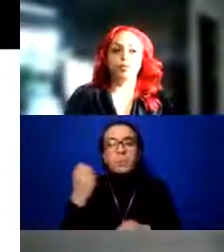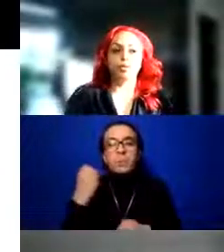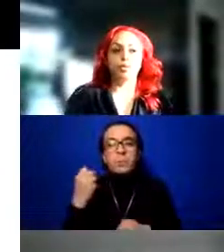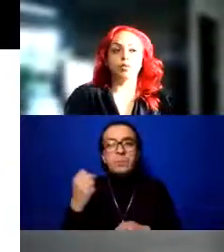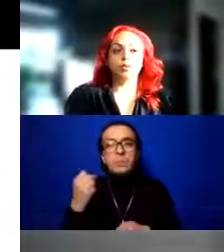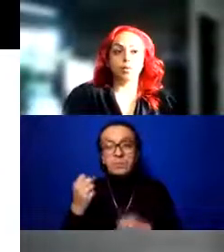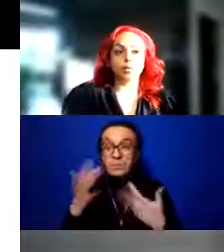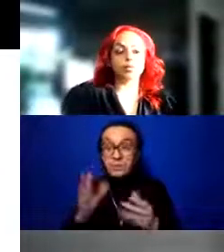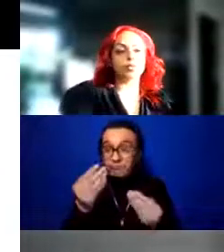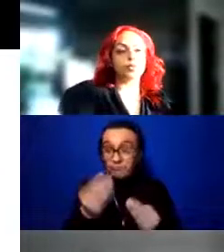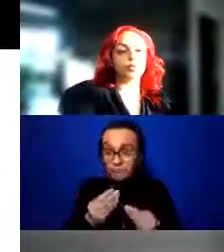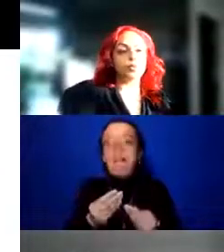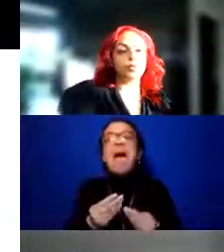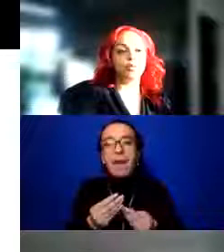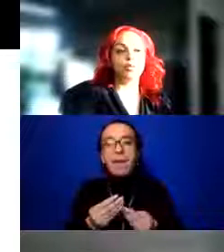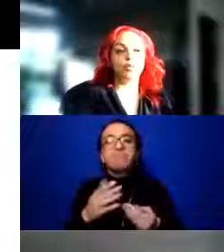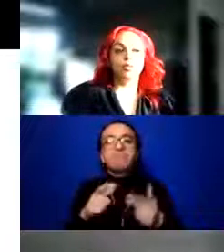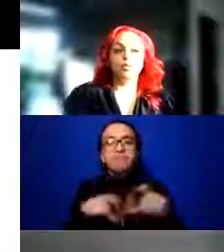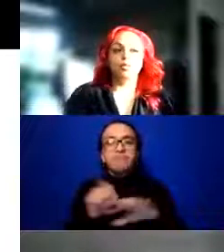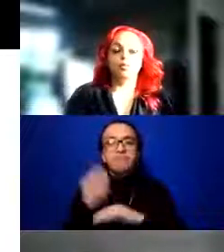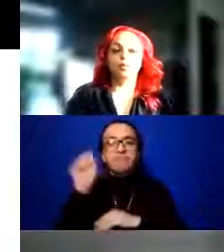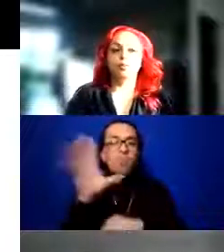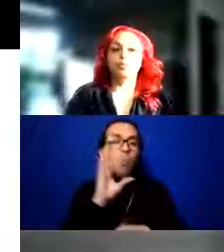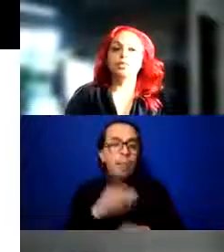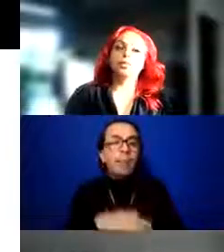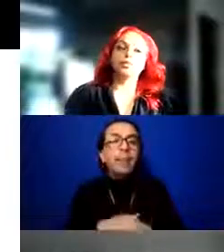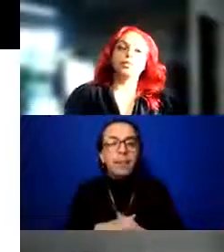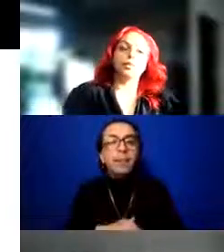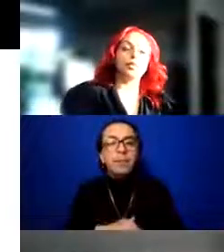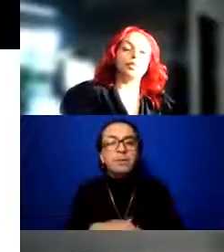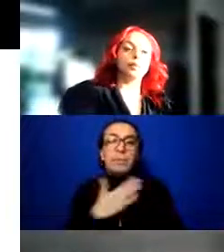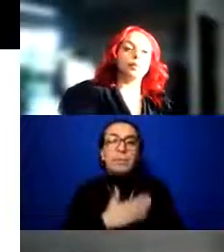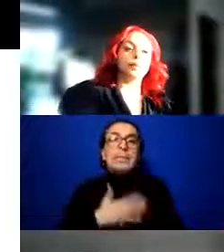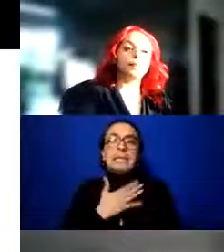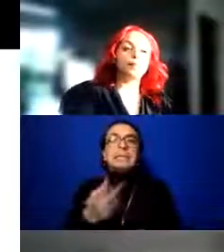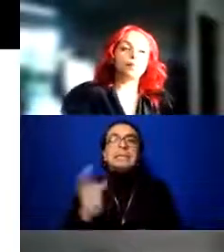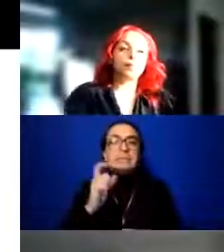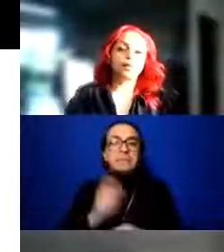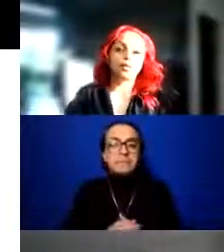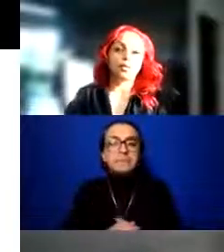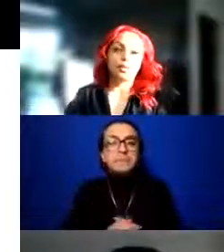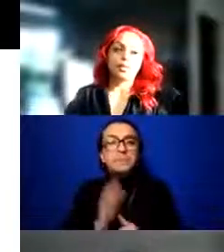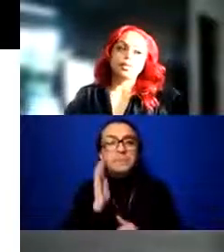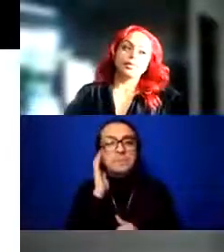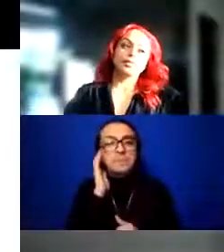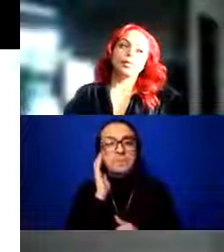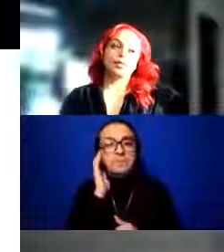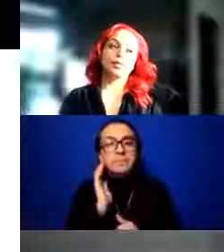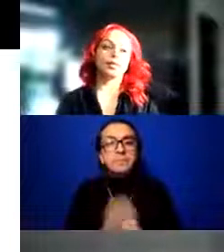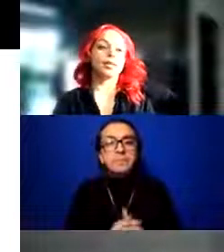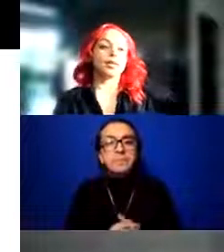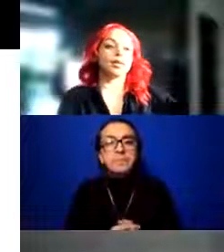continue sending those payments to you. So please send those in to us.